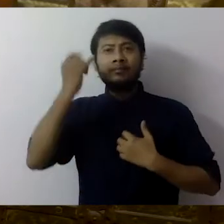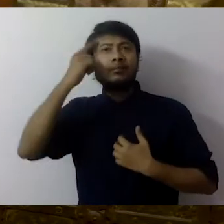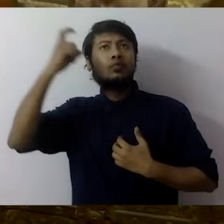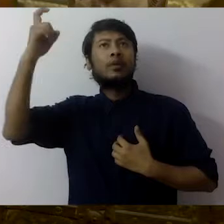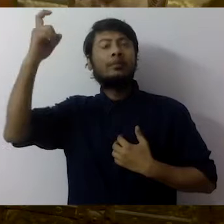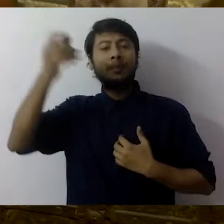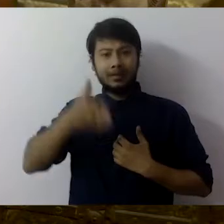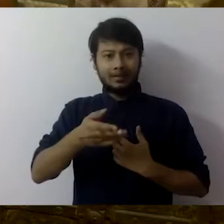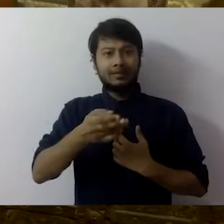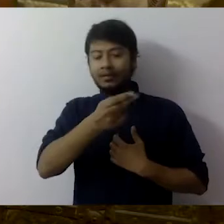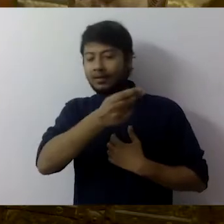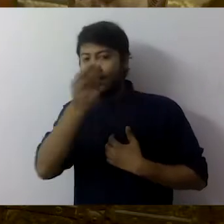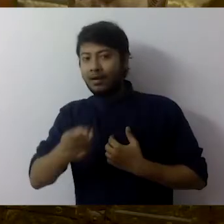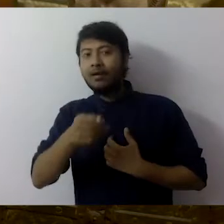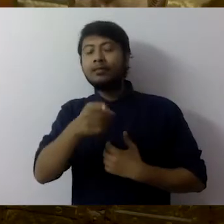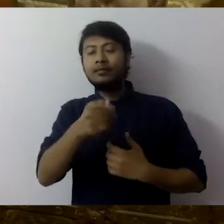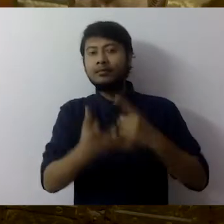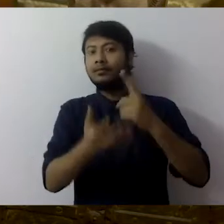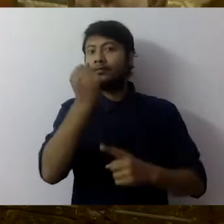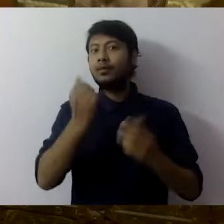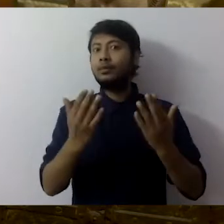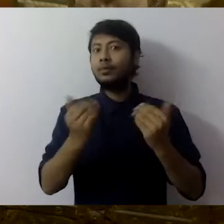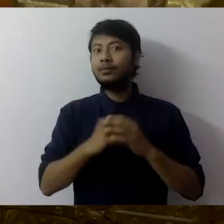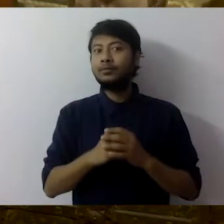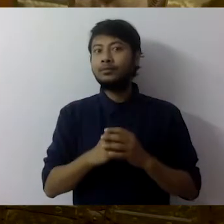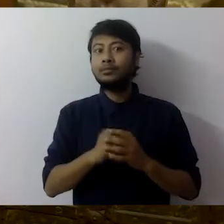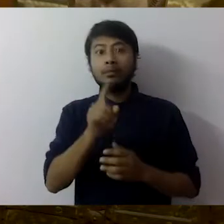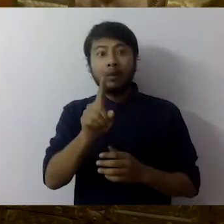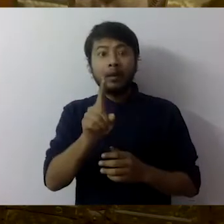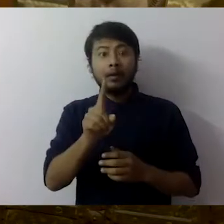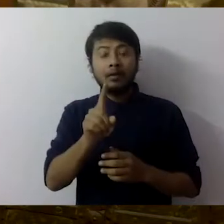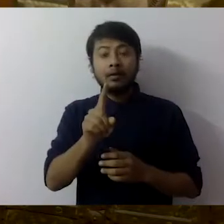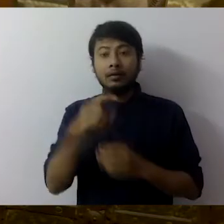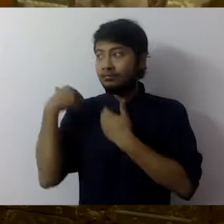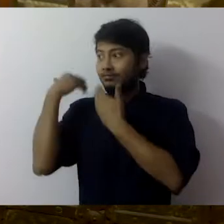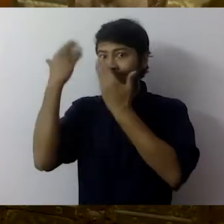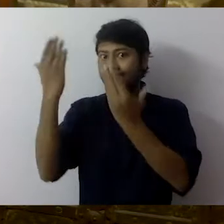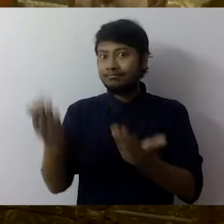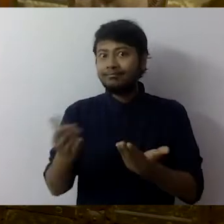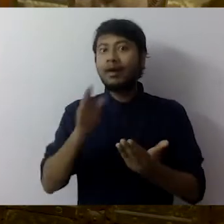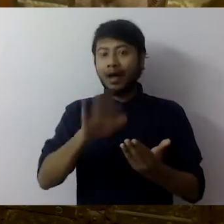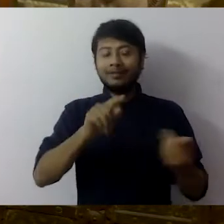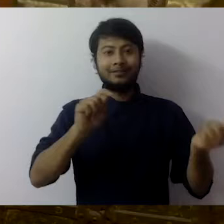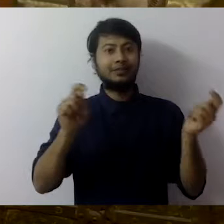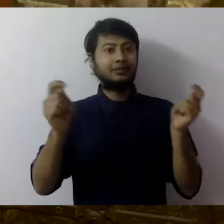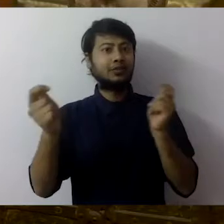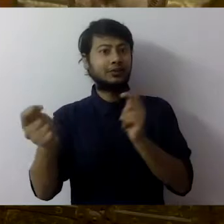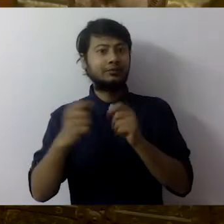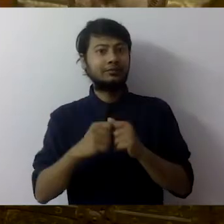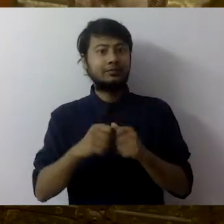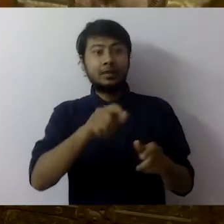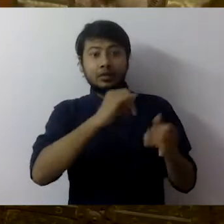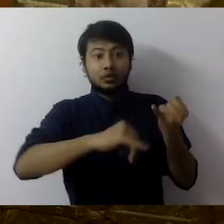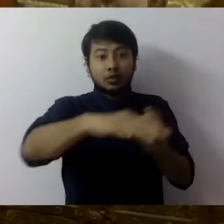culture is constantly evolving. It reflects the need and desires of a society, but it also forms currents